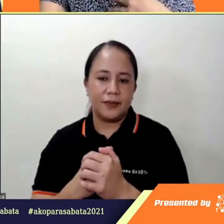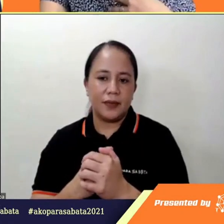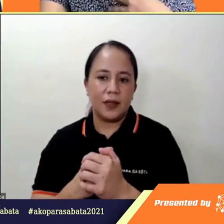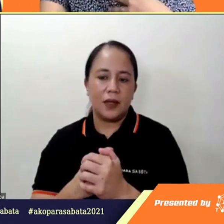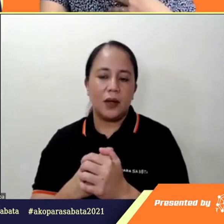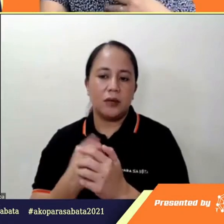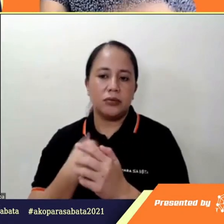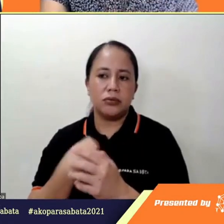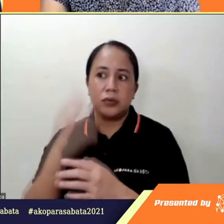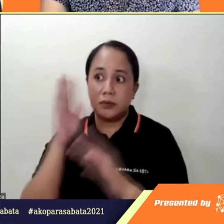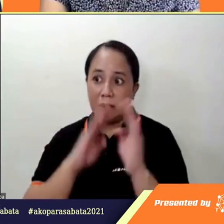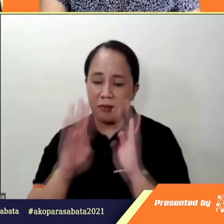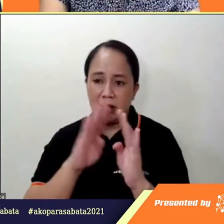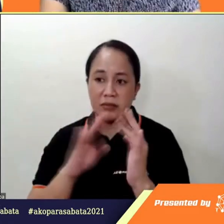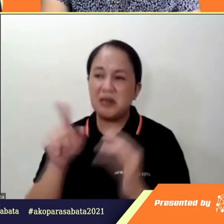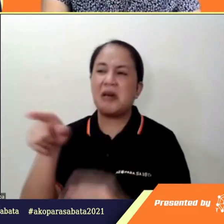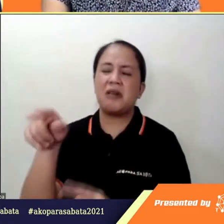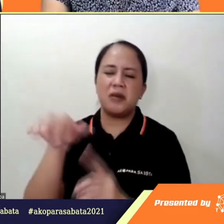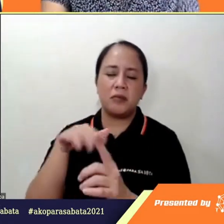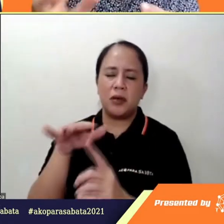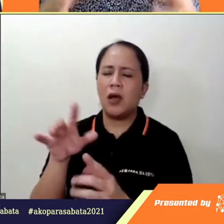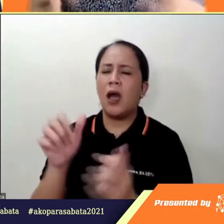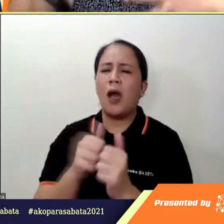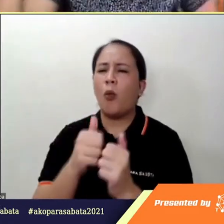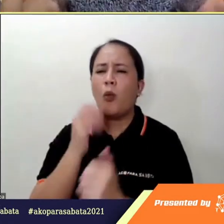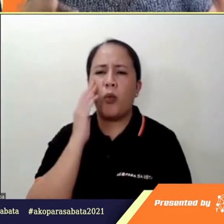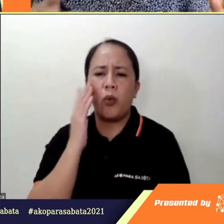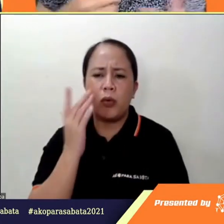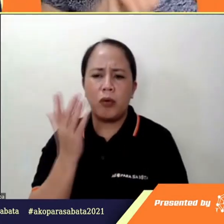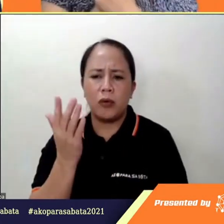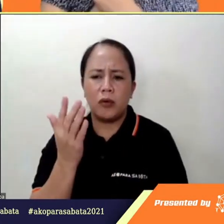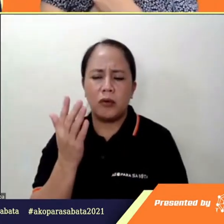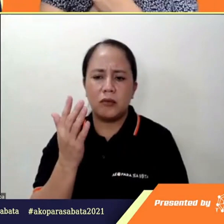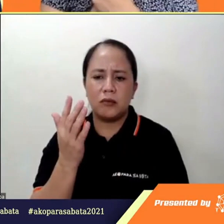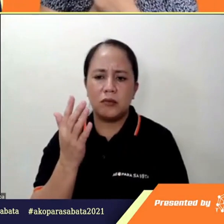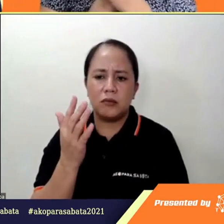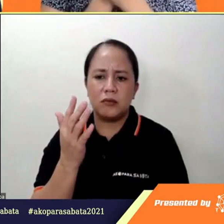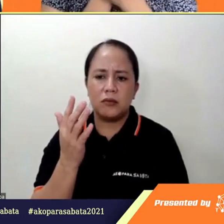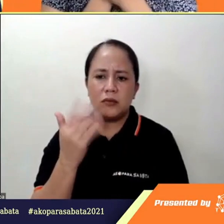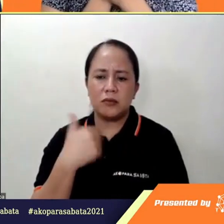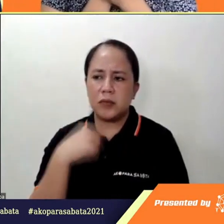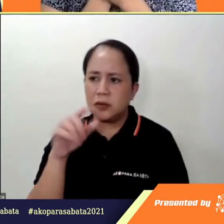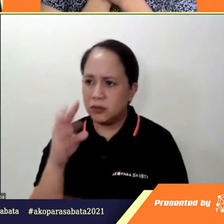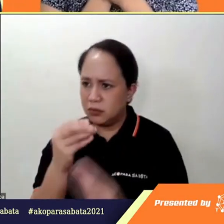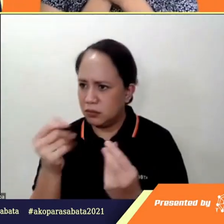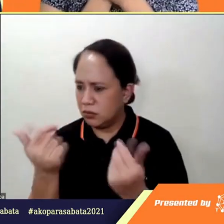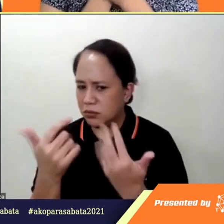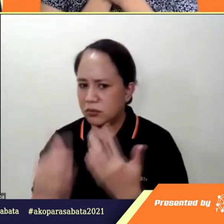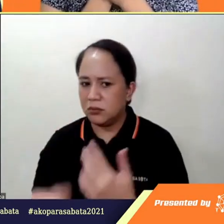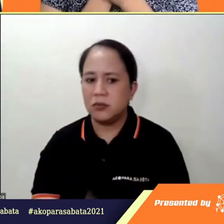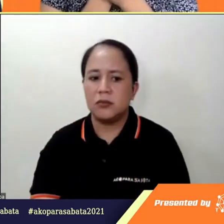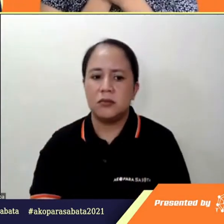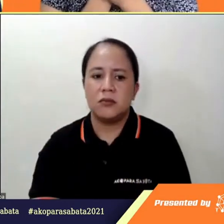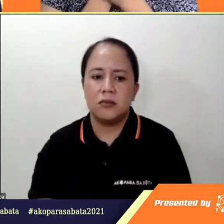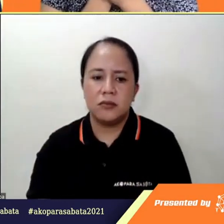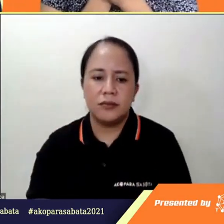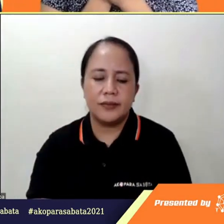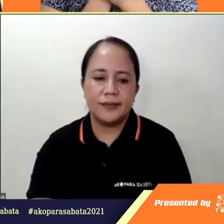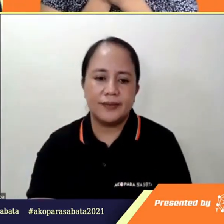may problema na talaga ito, or basta kahit ano talagang kailangan tugunan kaagad natin?